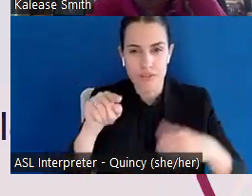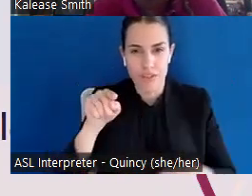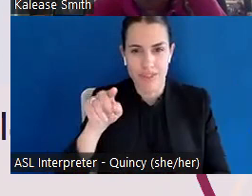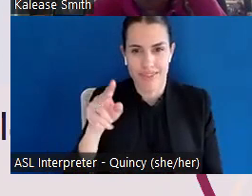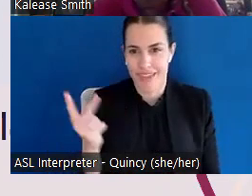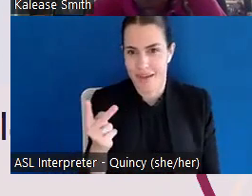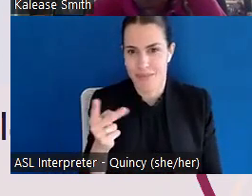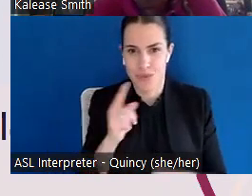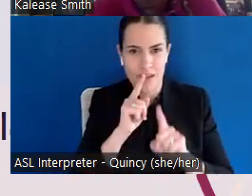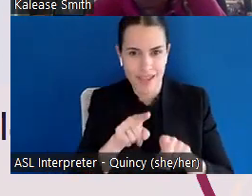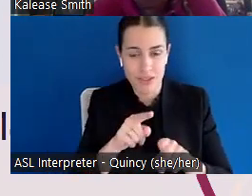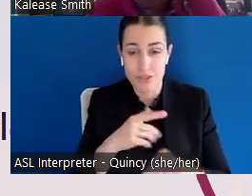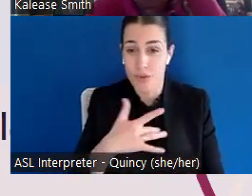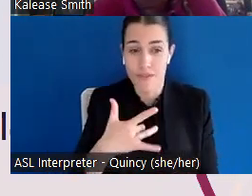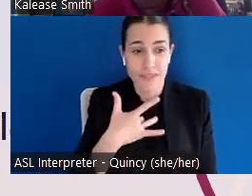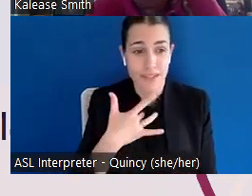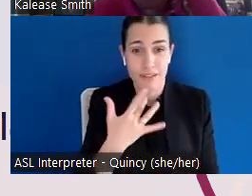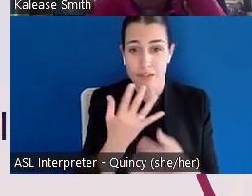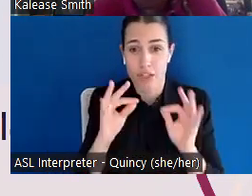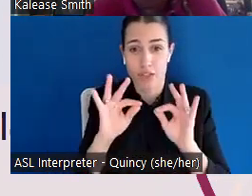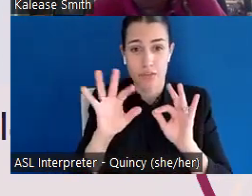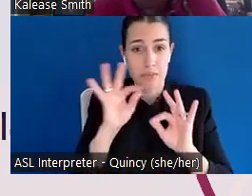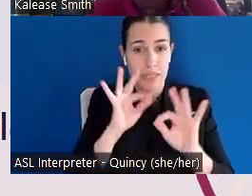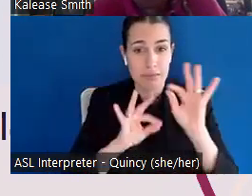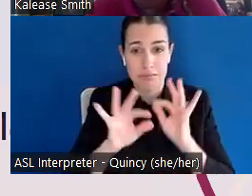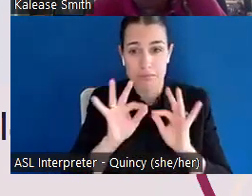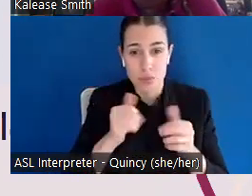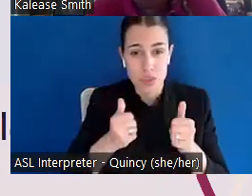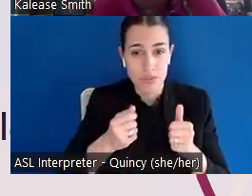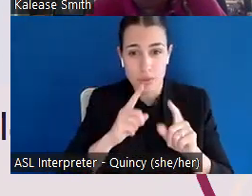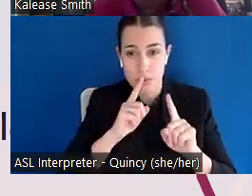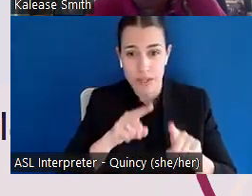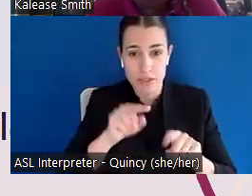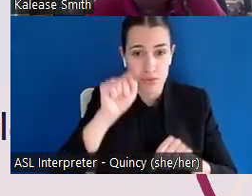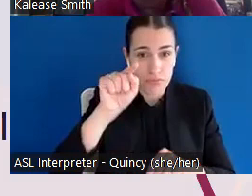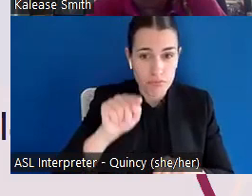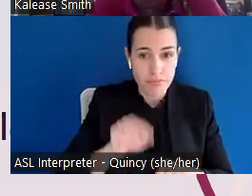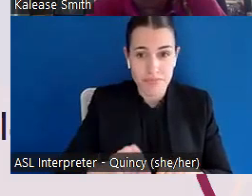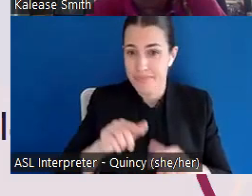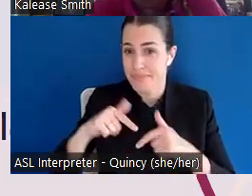panelists, feel free to answer whichever ones speak most to you. Yeah.